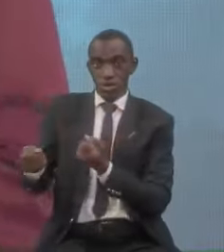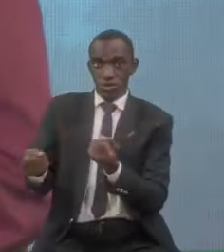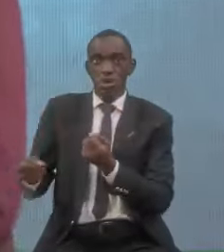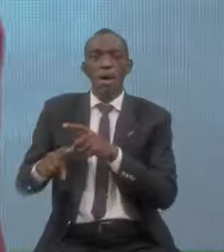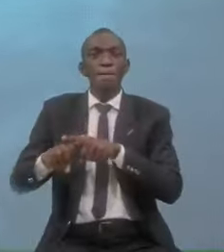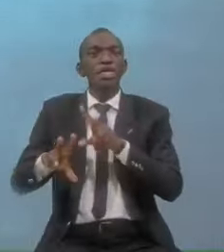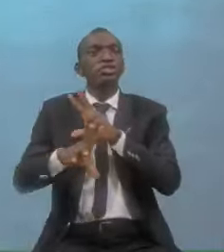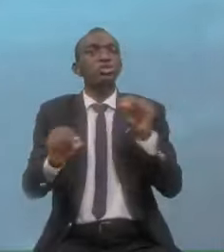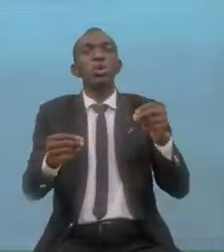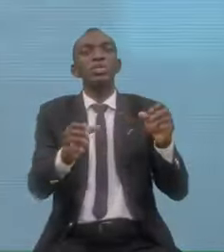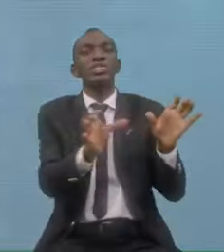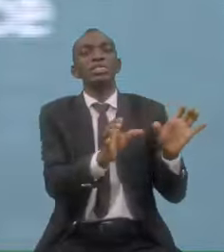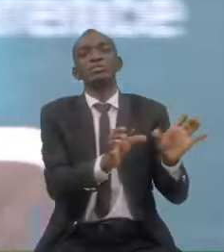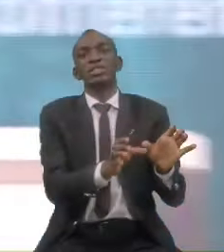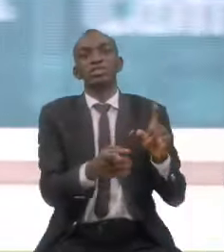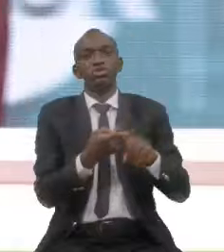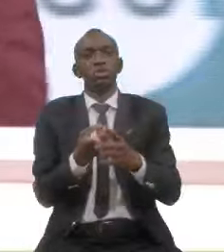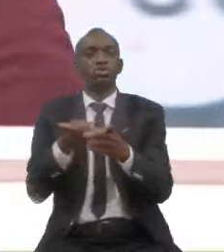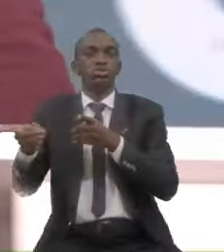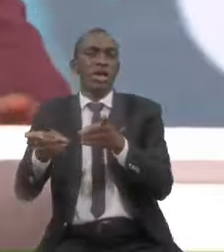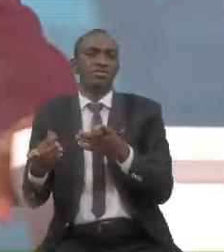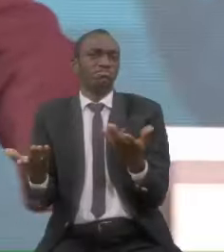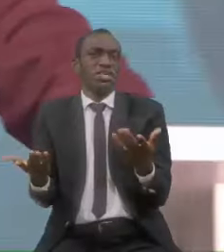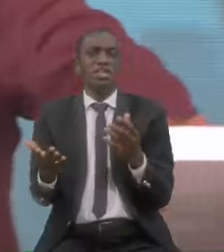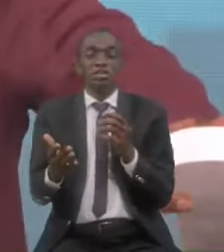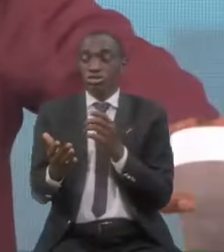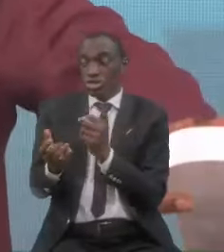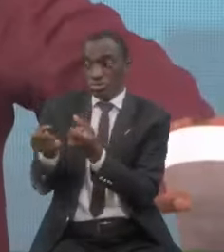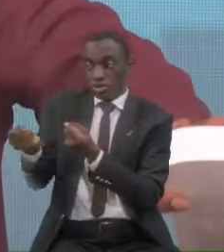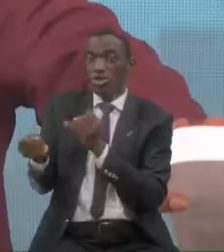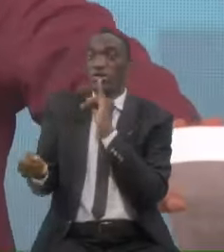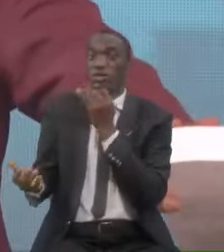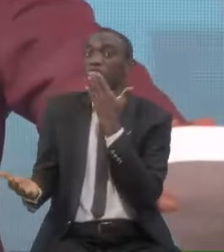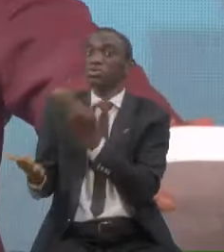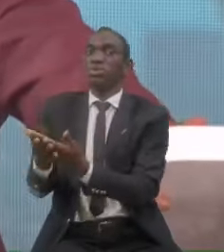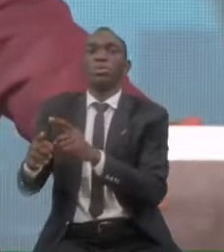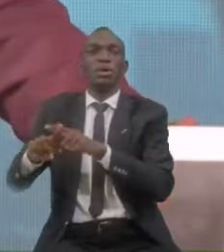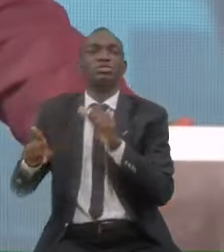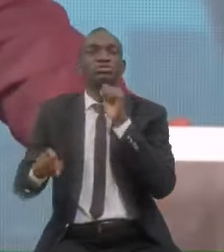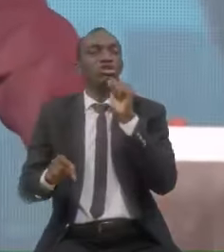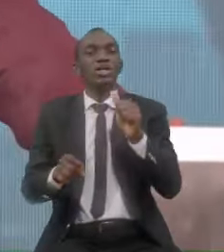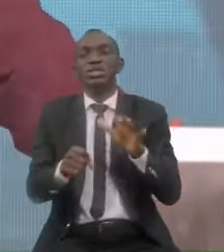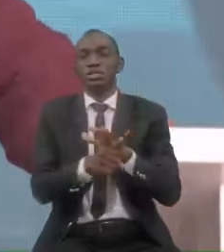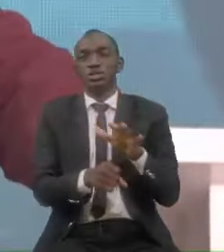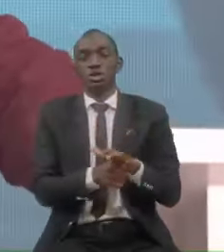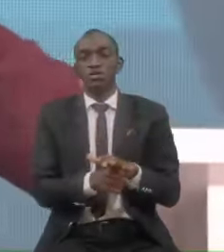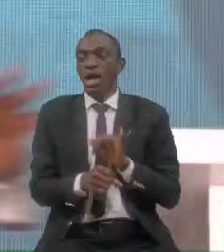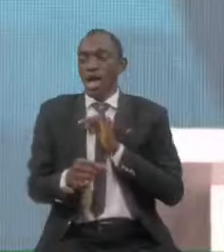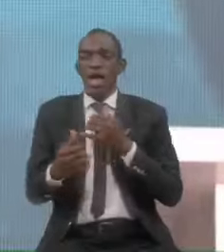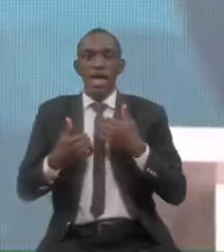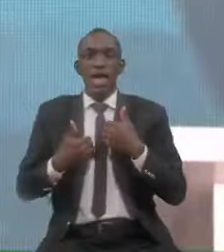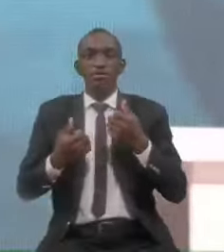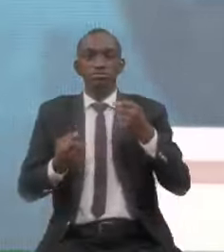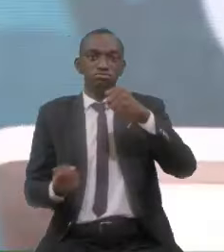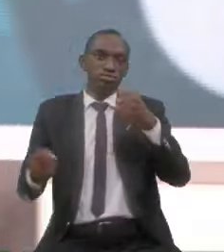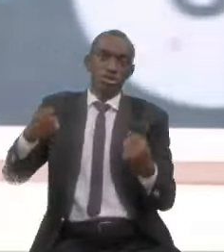enough. I have the car, but I do not have the key to put in there and move that what you've